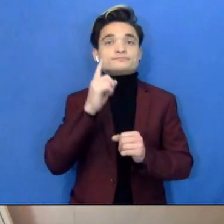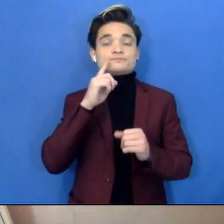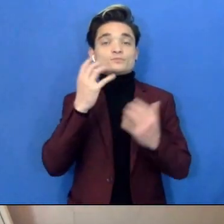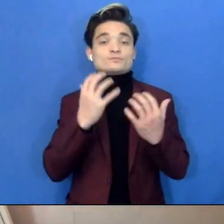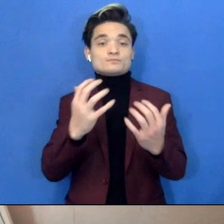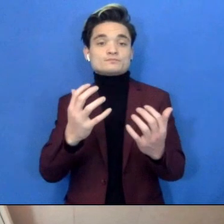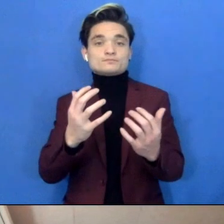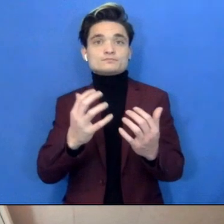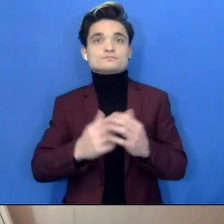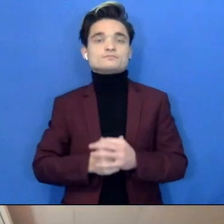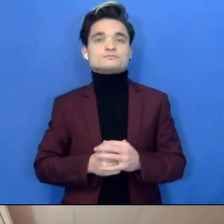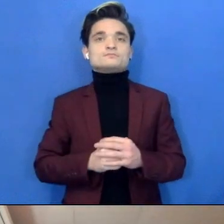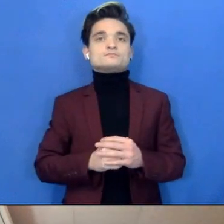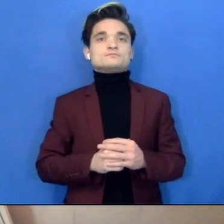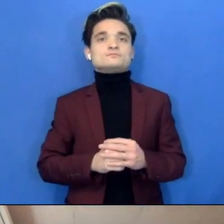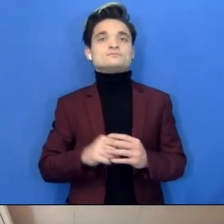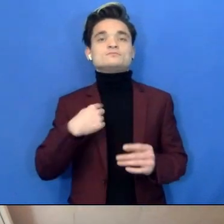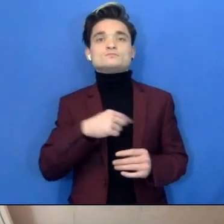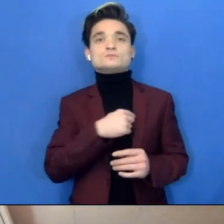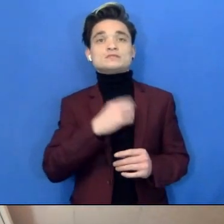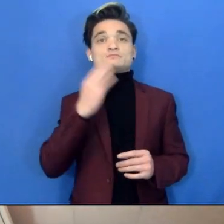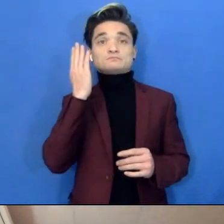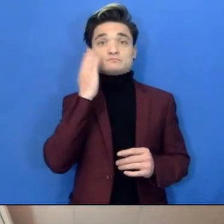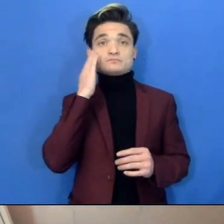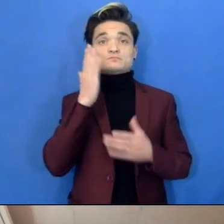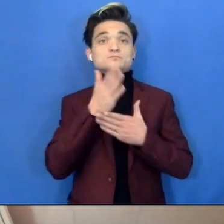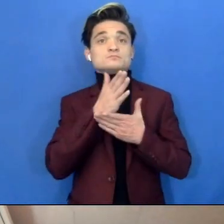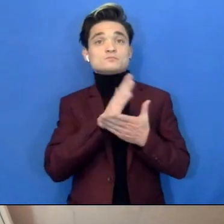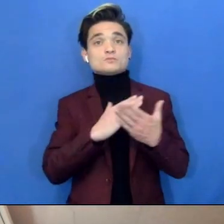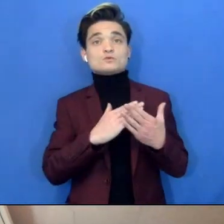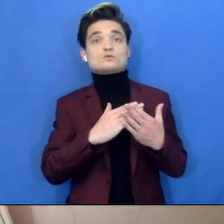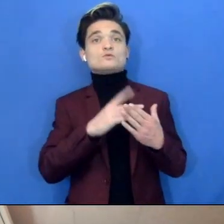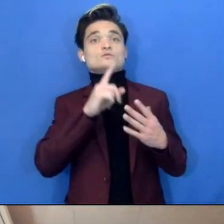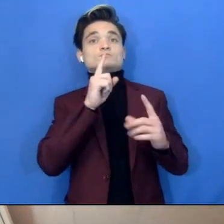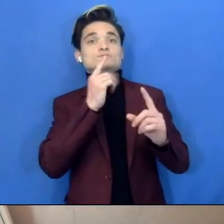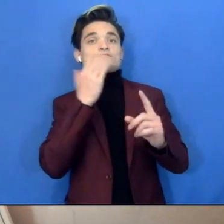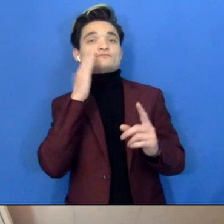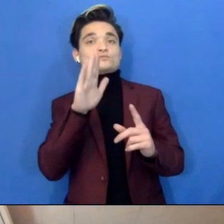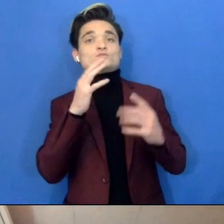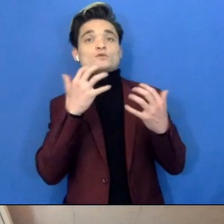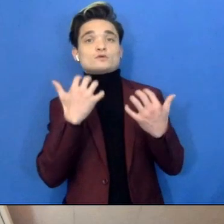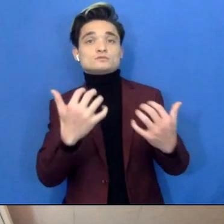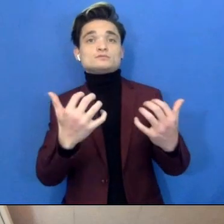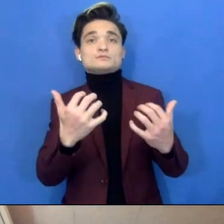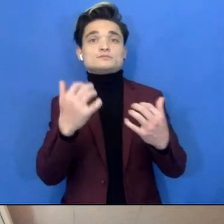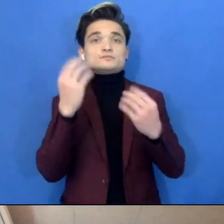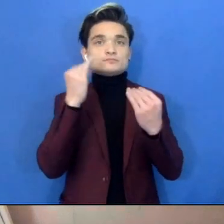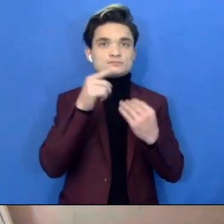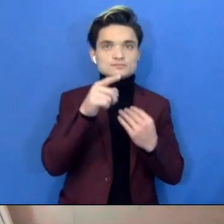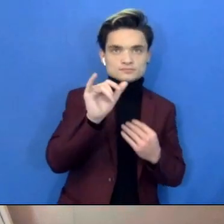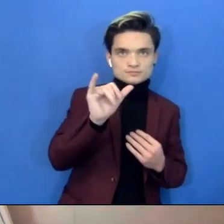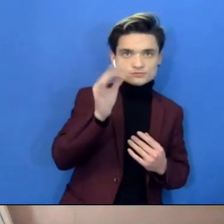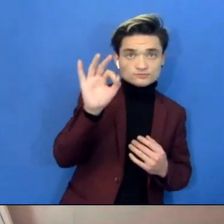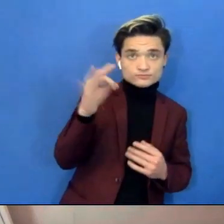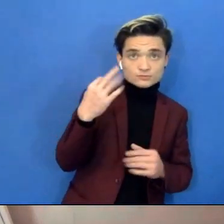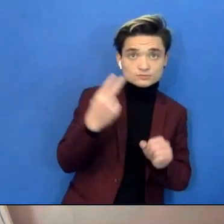the tension for the audience is, will these guys speak French? And because of this tension,